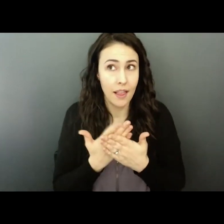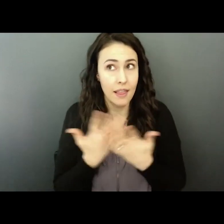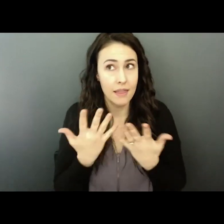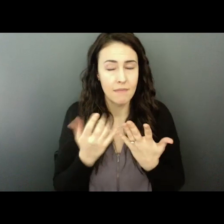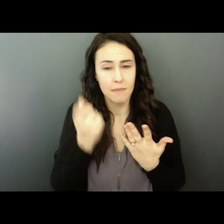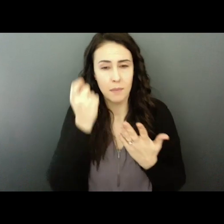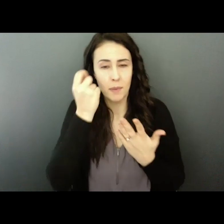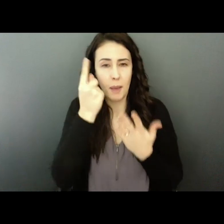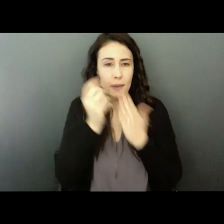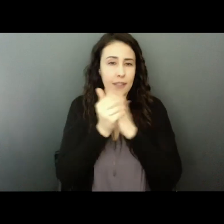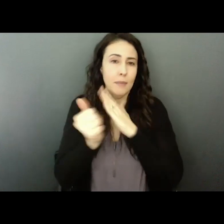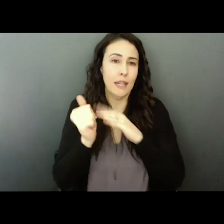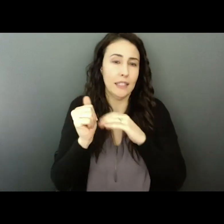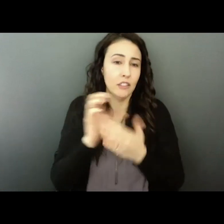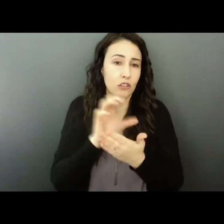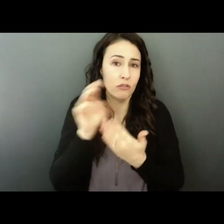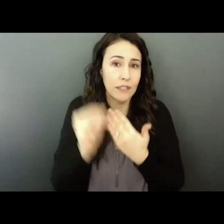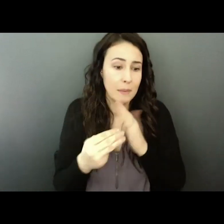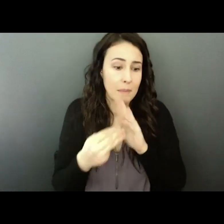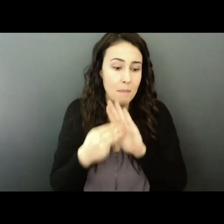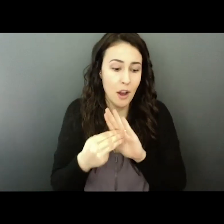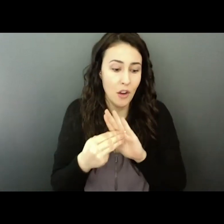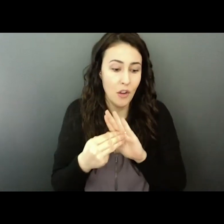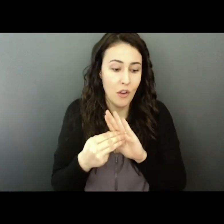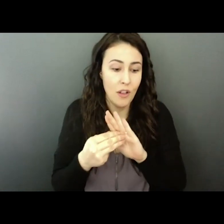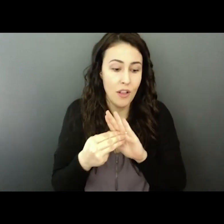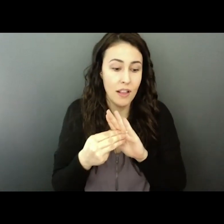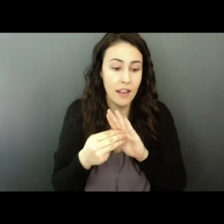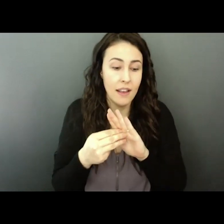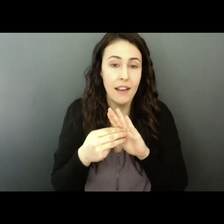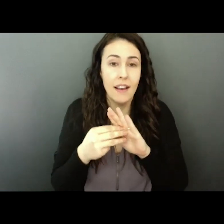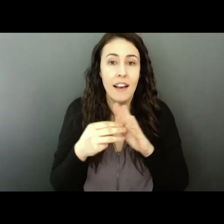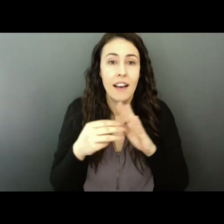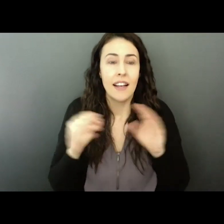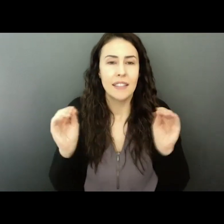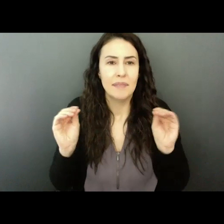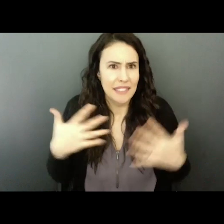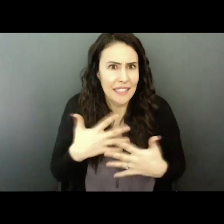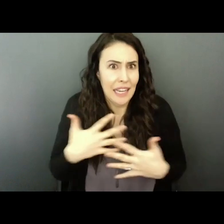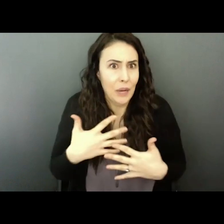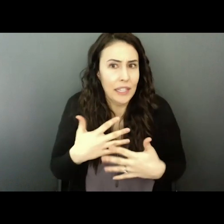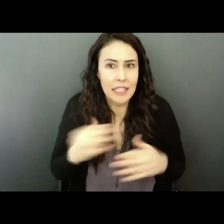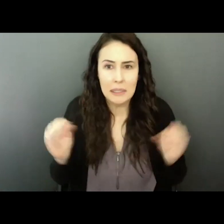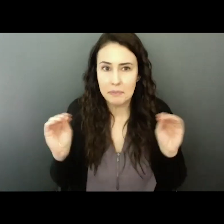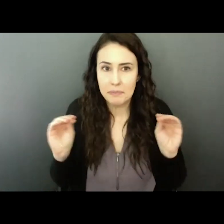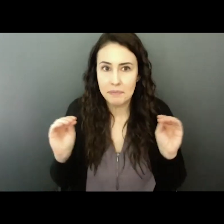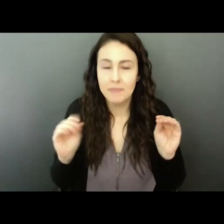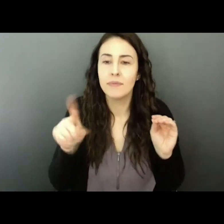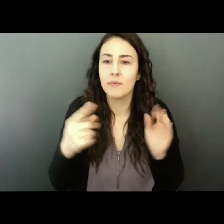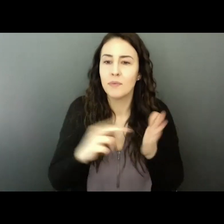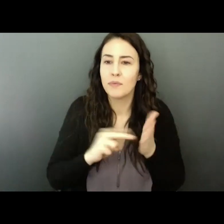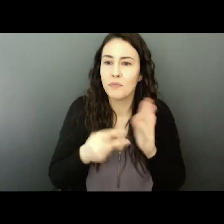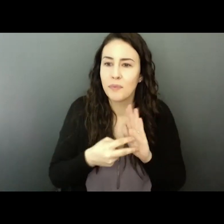competency-based curriculum models, there's nothing scary about them. Mm. It just means we're going to make it